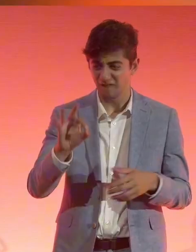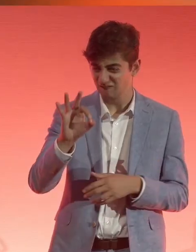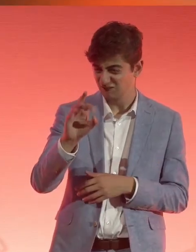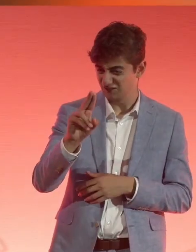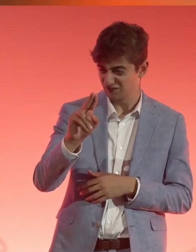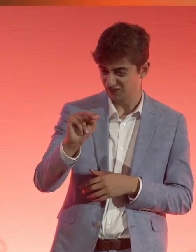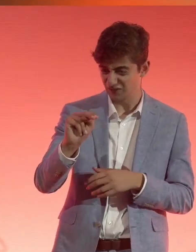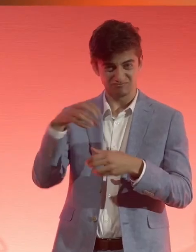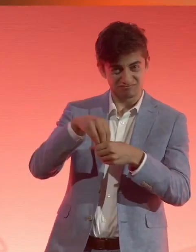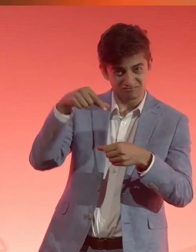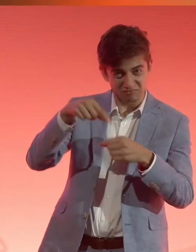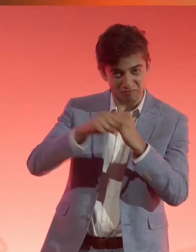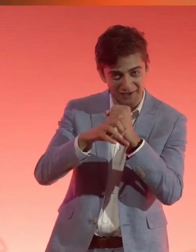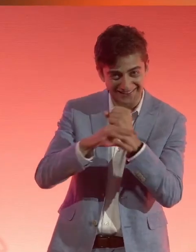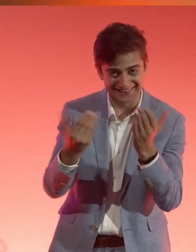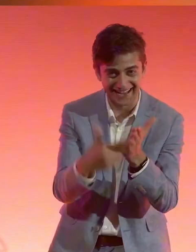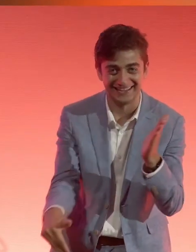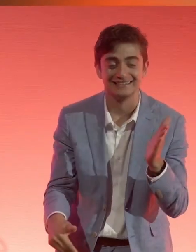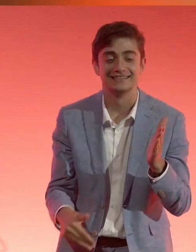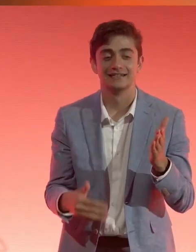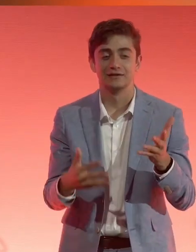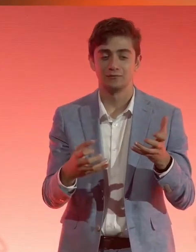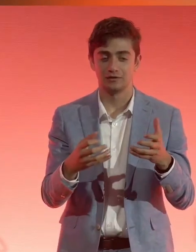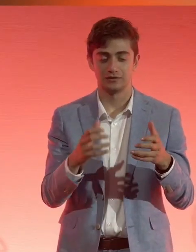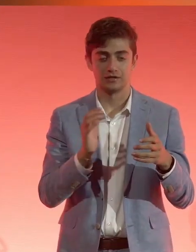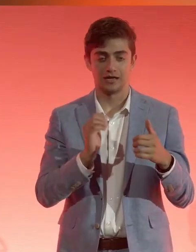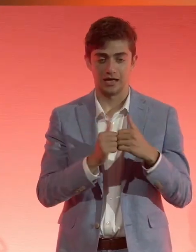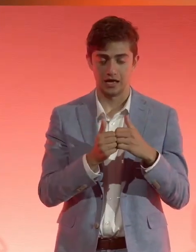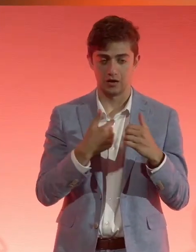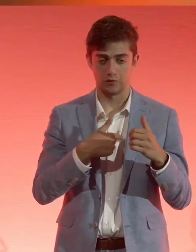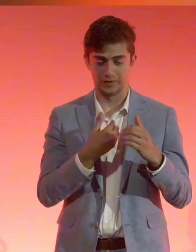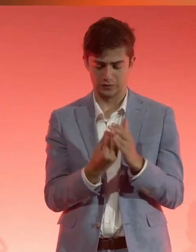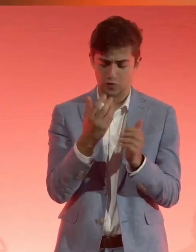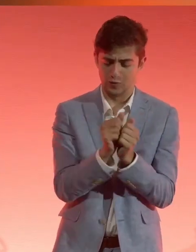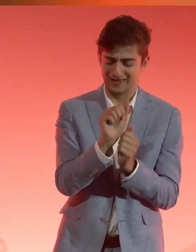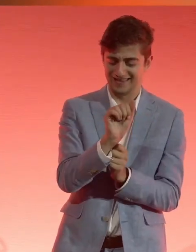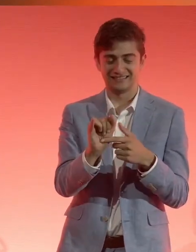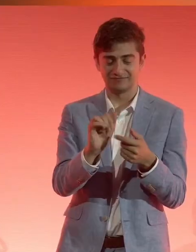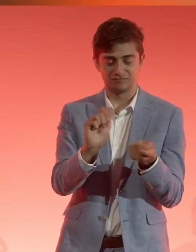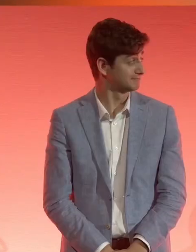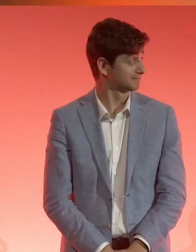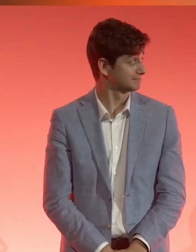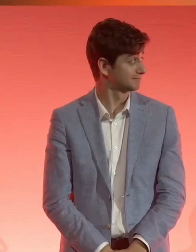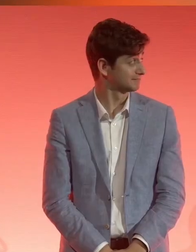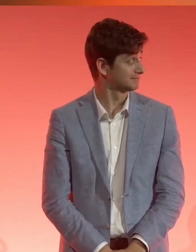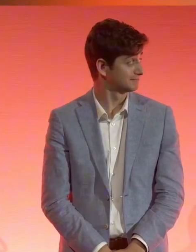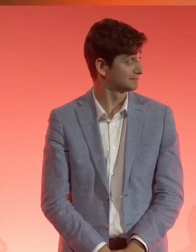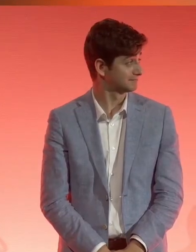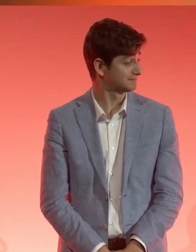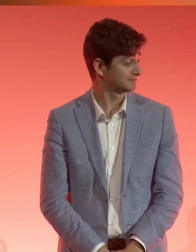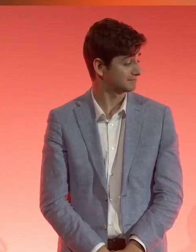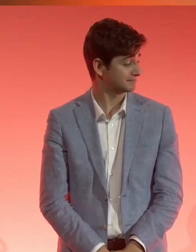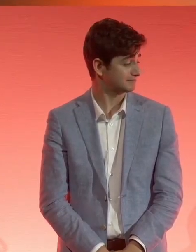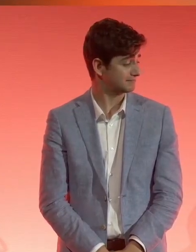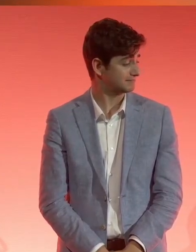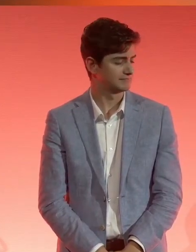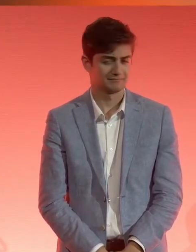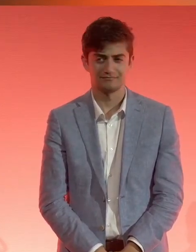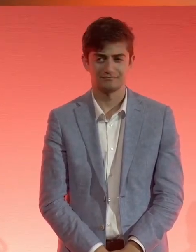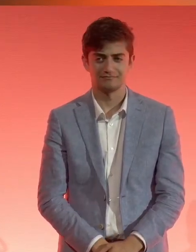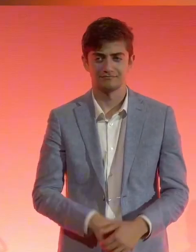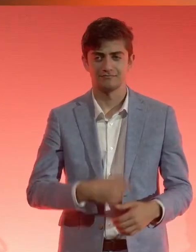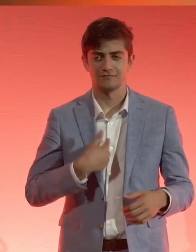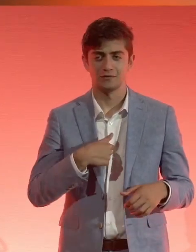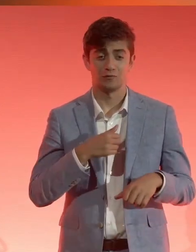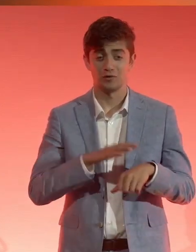into marketing again, and let's rewire how we grow with AI. Right? Yeah, and we are totally on this journey with you. Now,